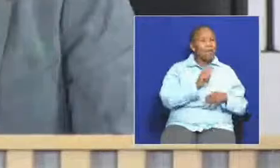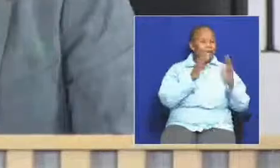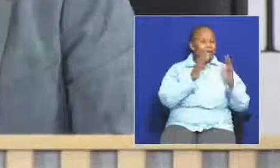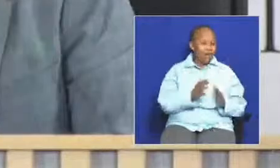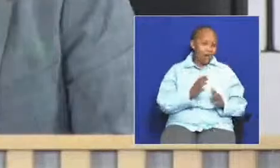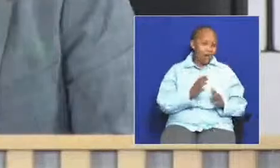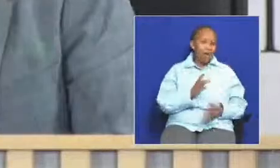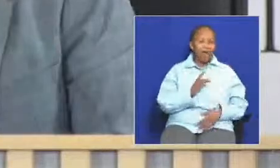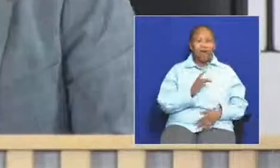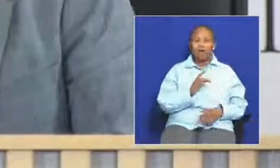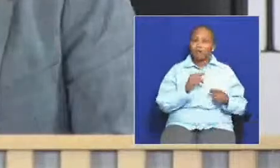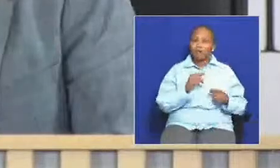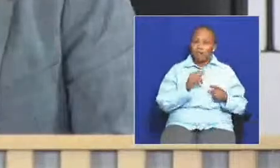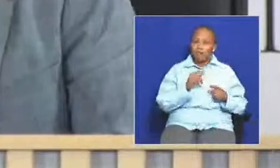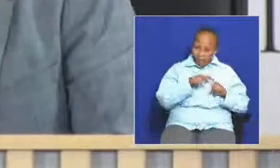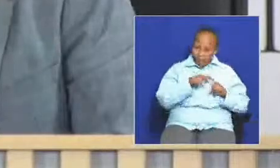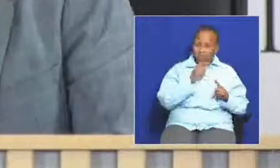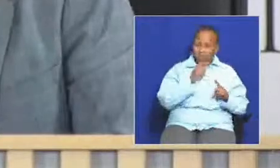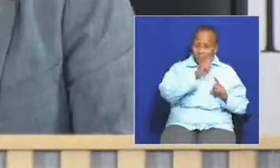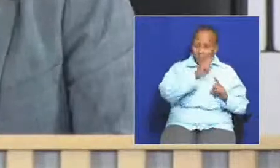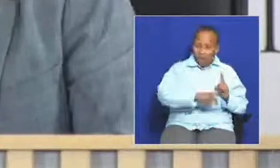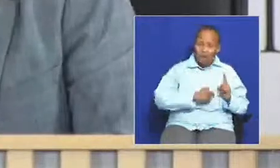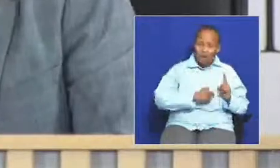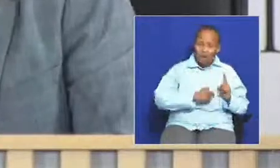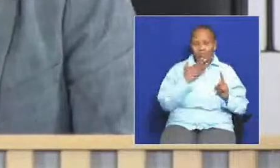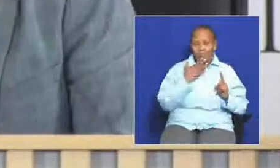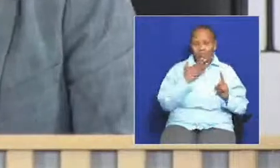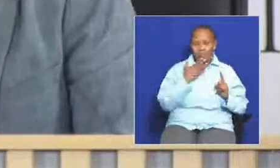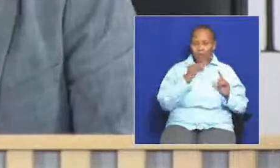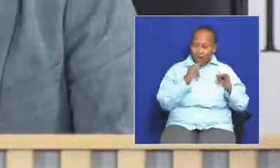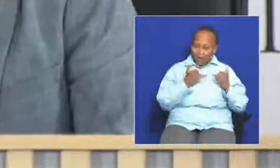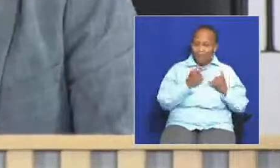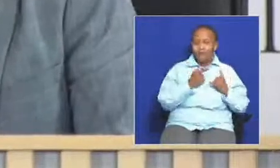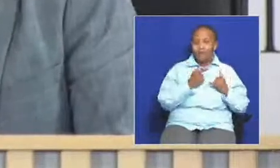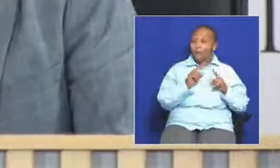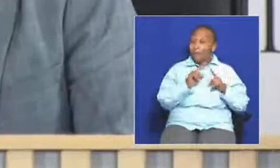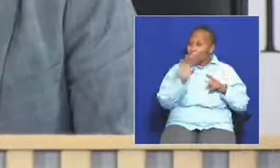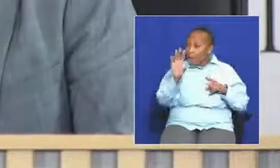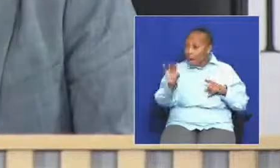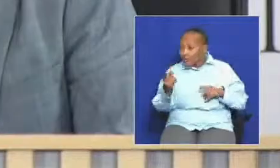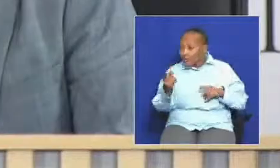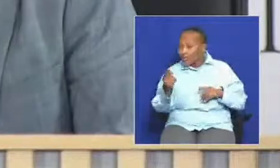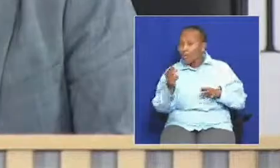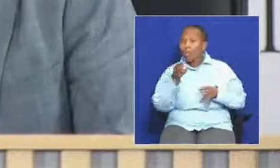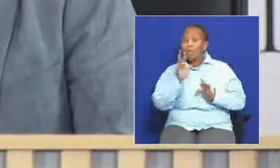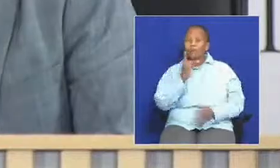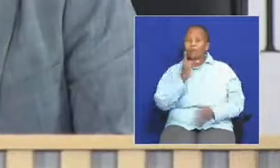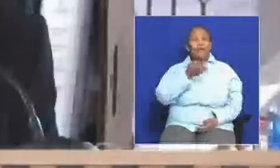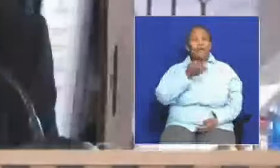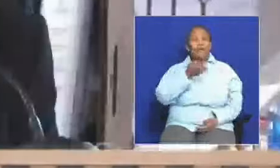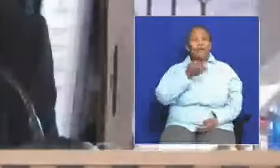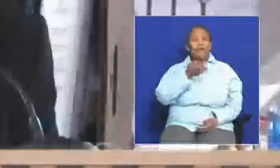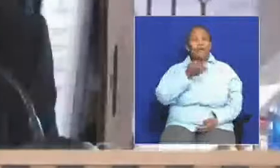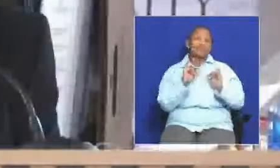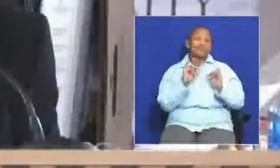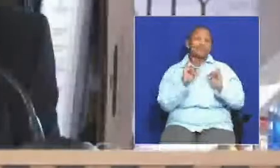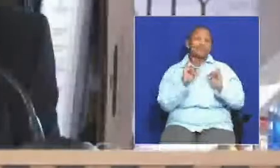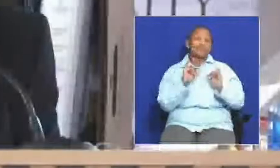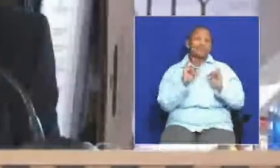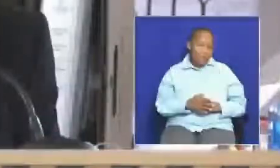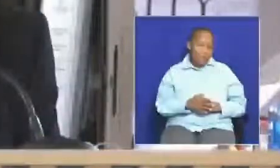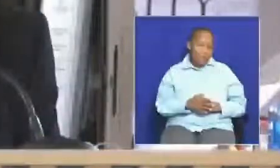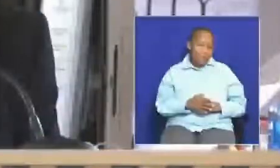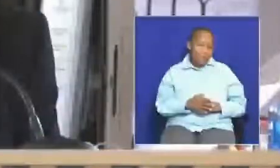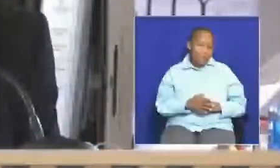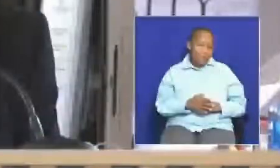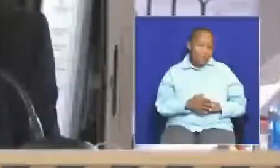paying, and you said you don't know that entity. I don't know this entity. Yes. So the reference, recipient reference, is